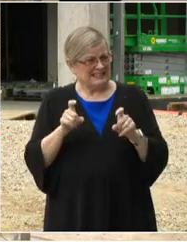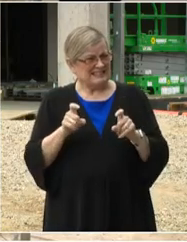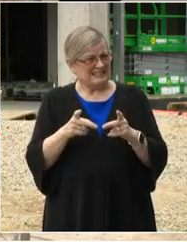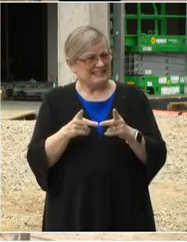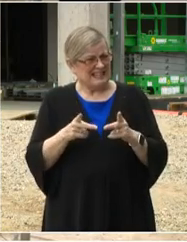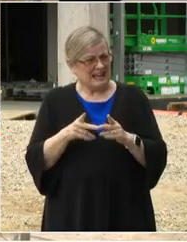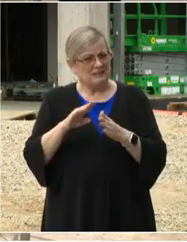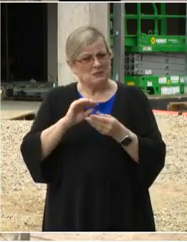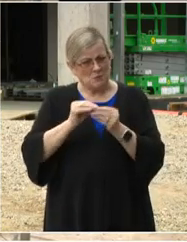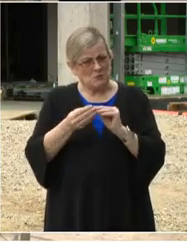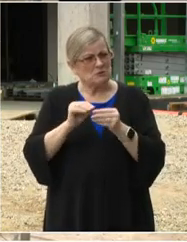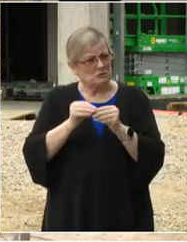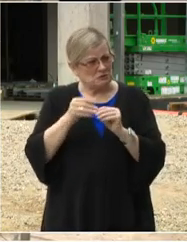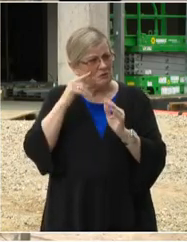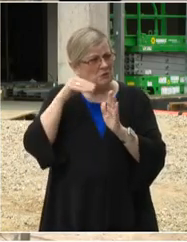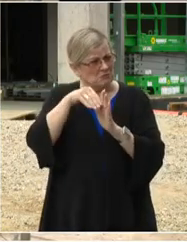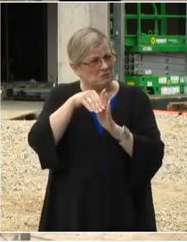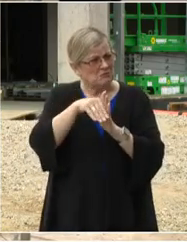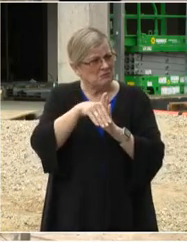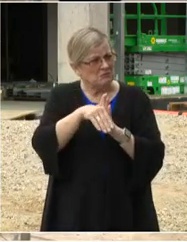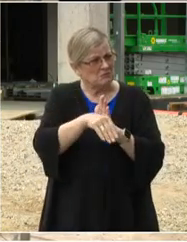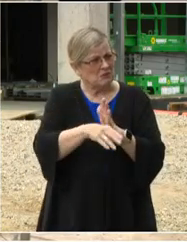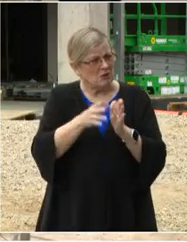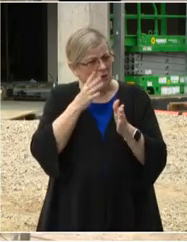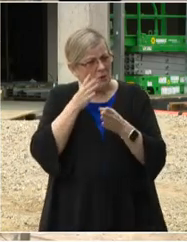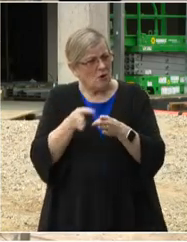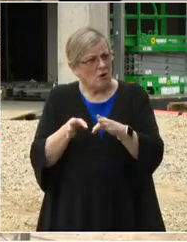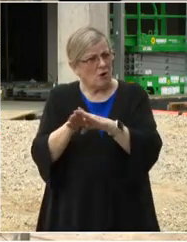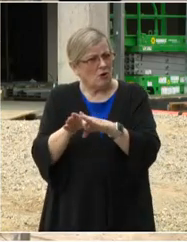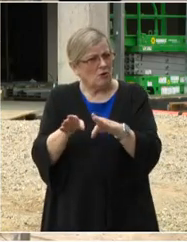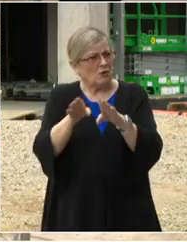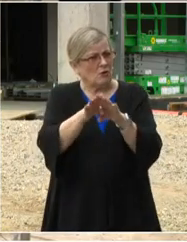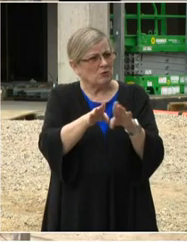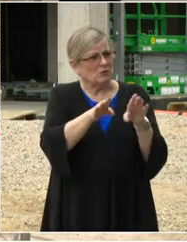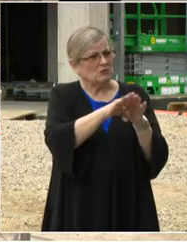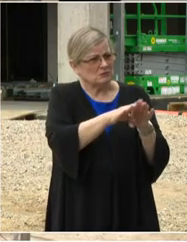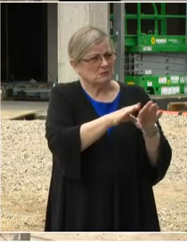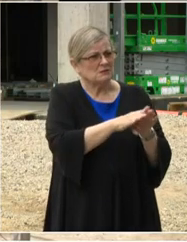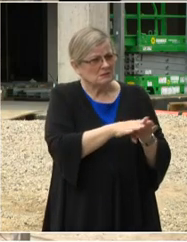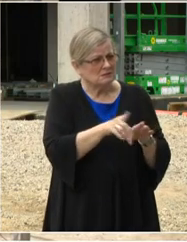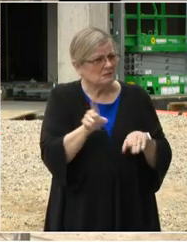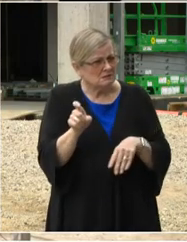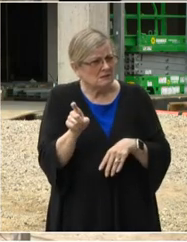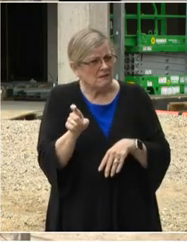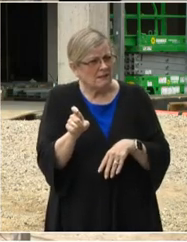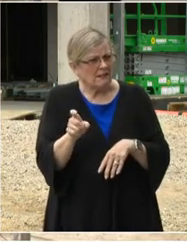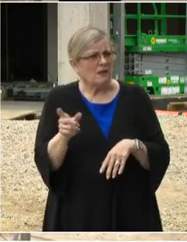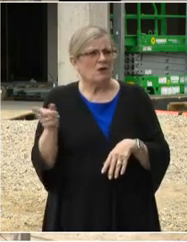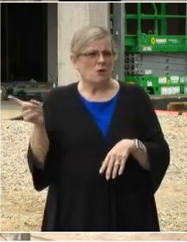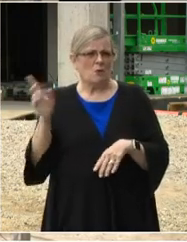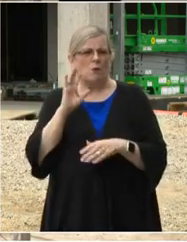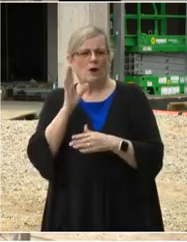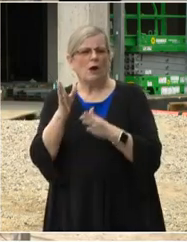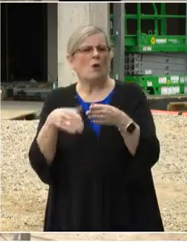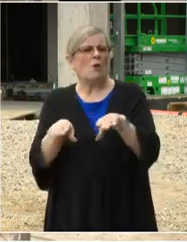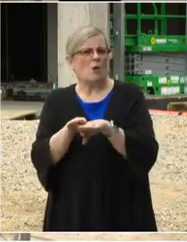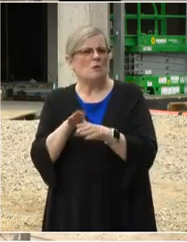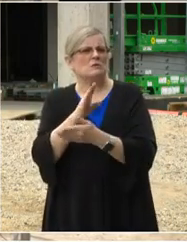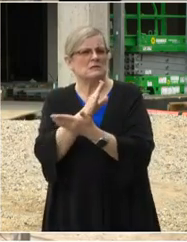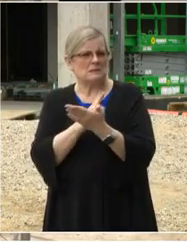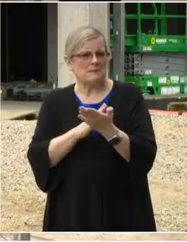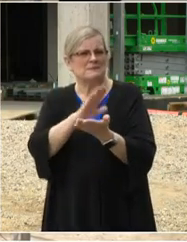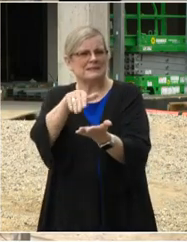winding down some of the public testing sites across the city? We will wind down testing sites over the course of the